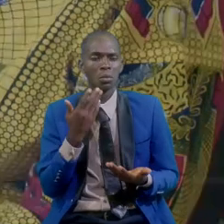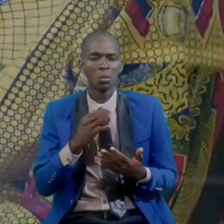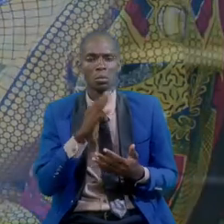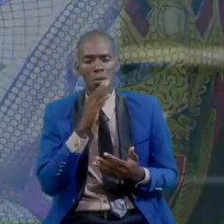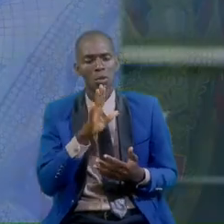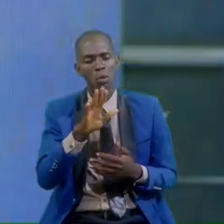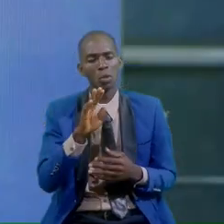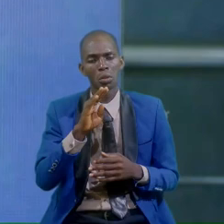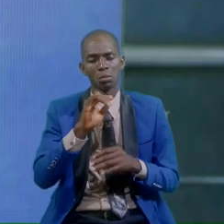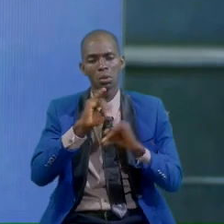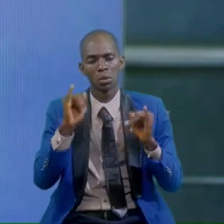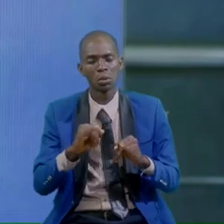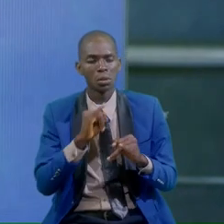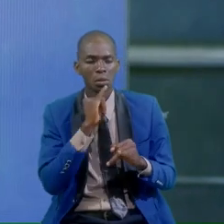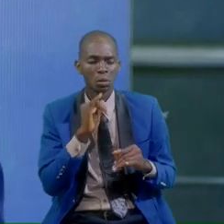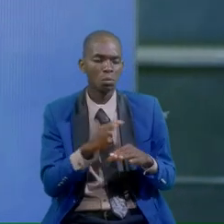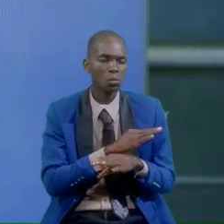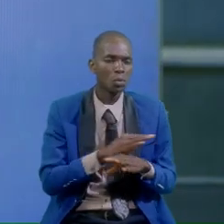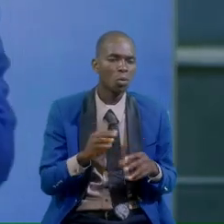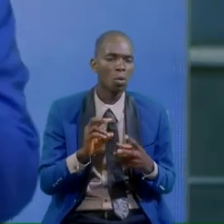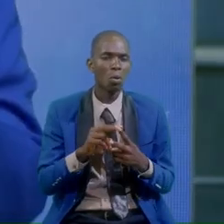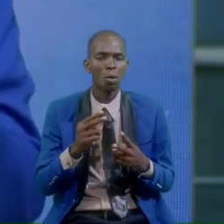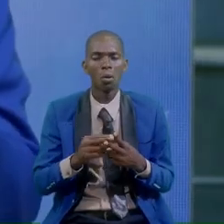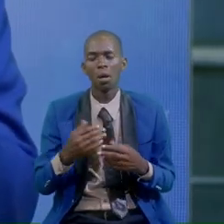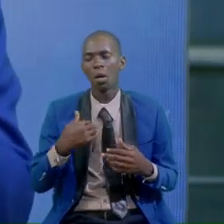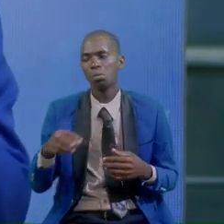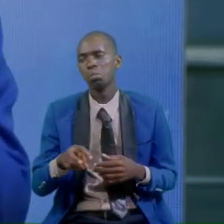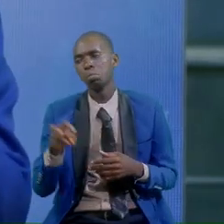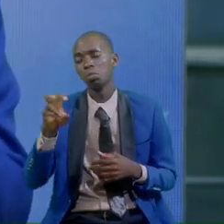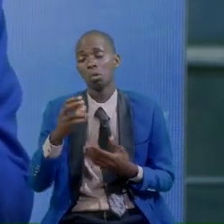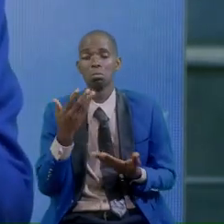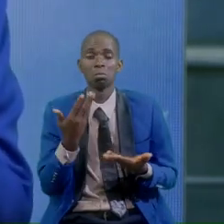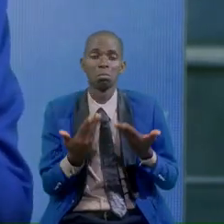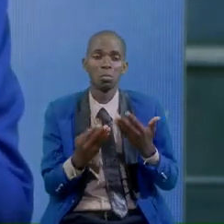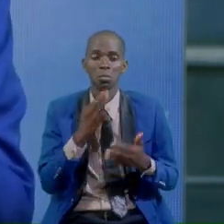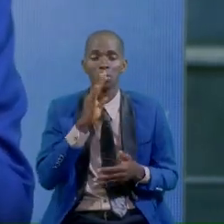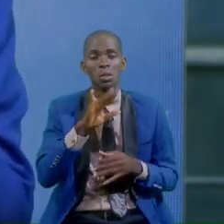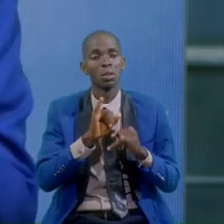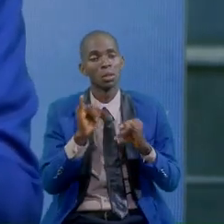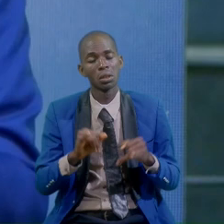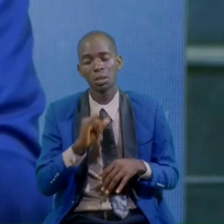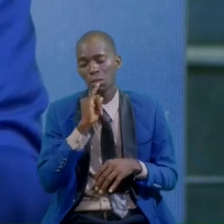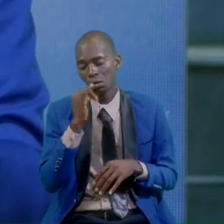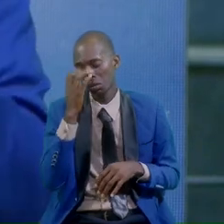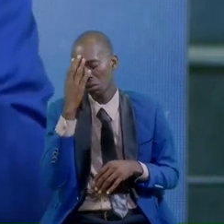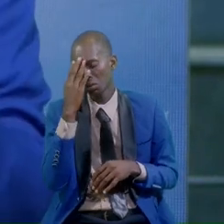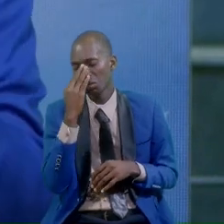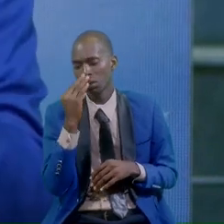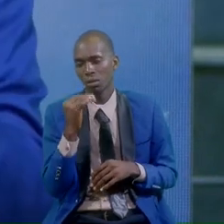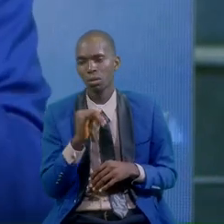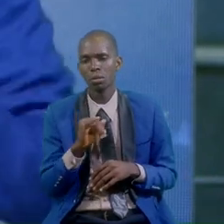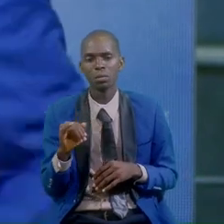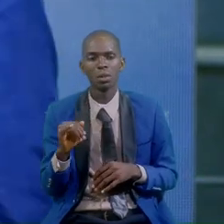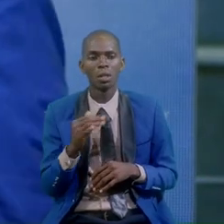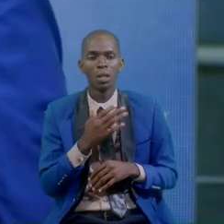he's pursuing, or he's in a journey, or peradventure, he sleepeth, and